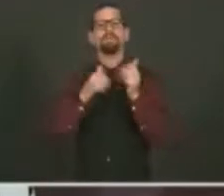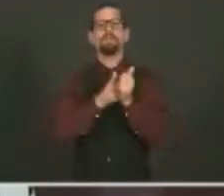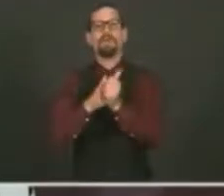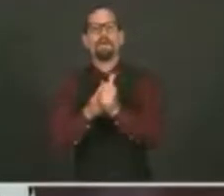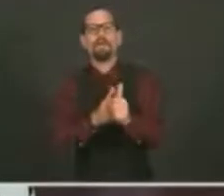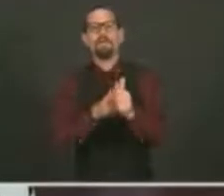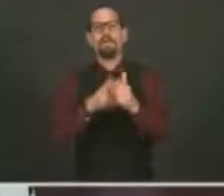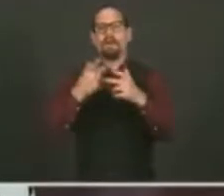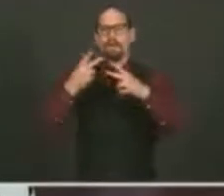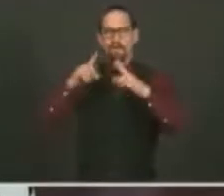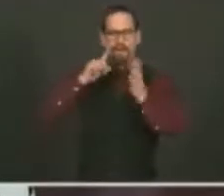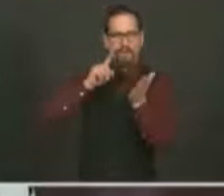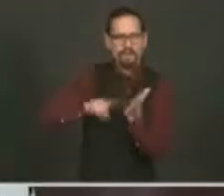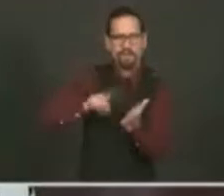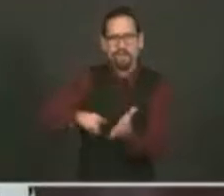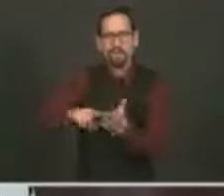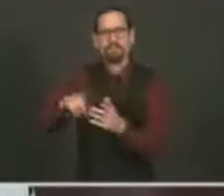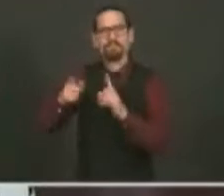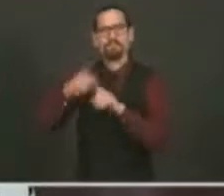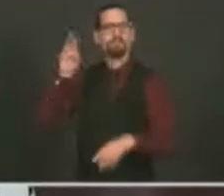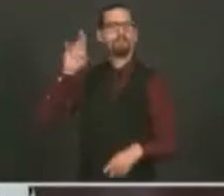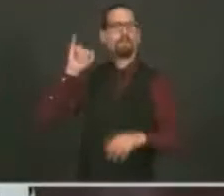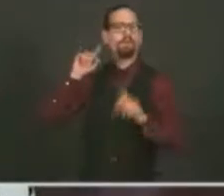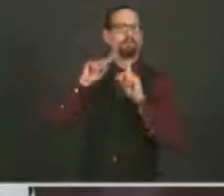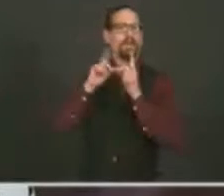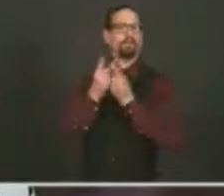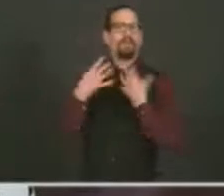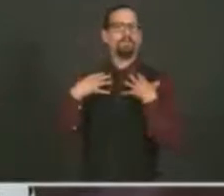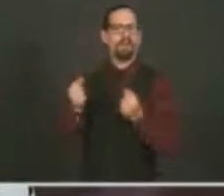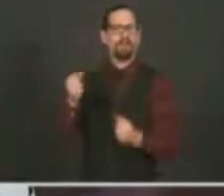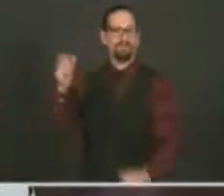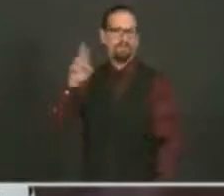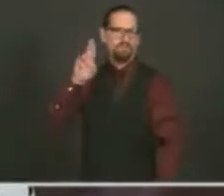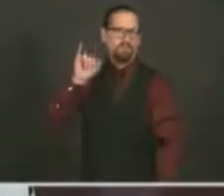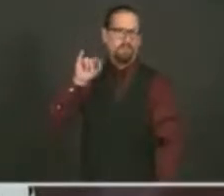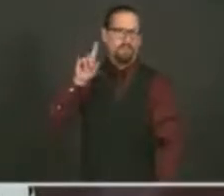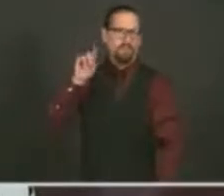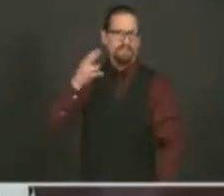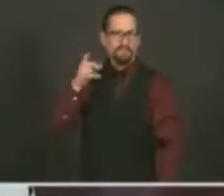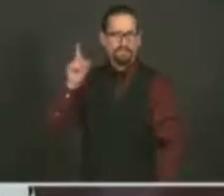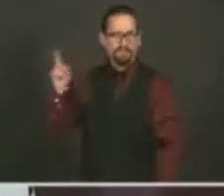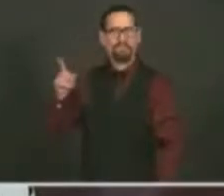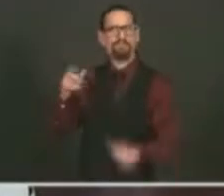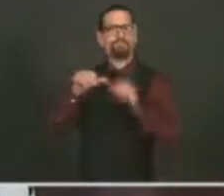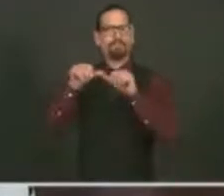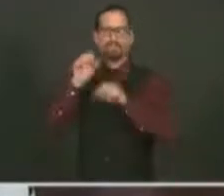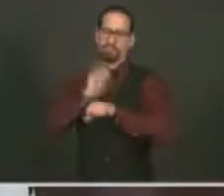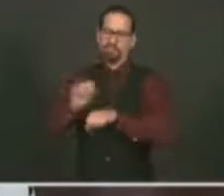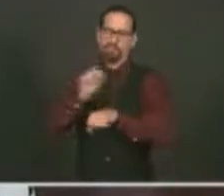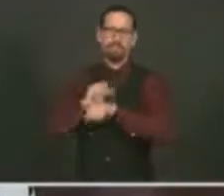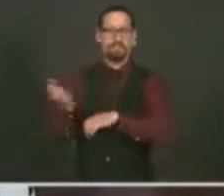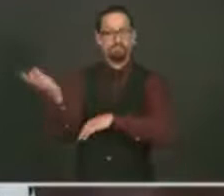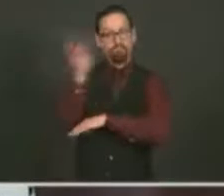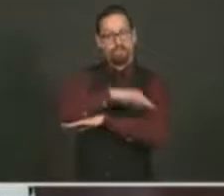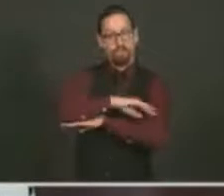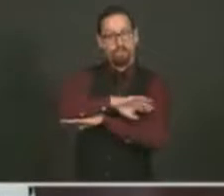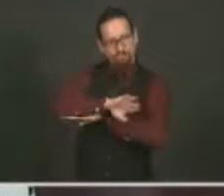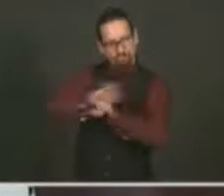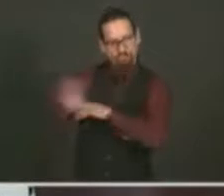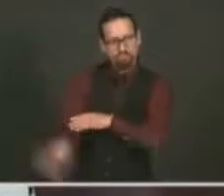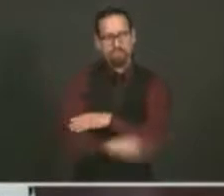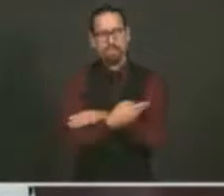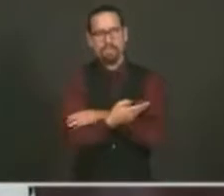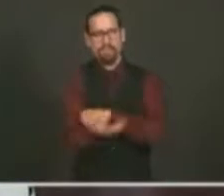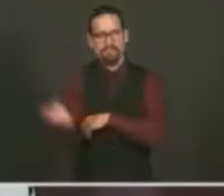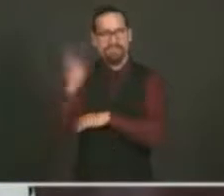unit at the Rhode Island Department of Health have been working around the clock to partner with